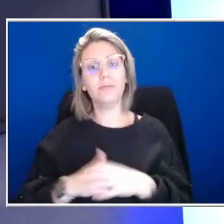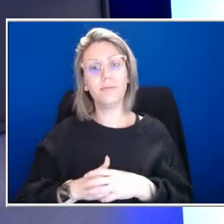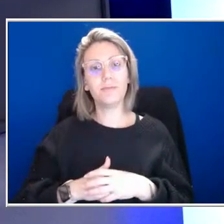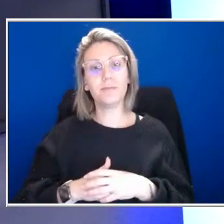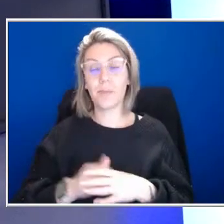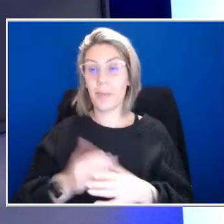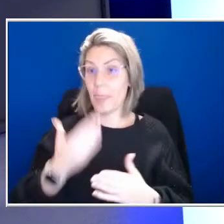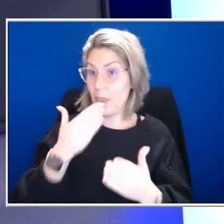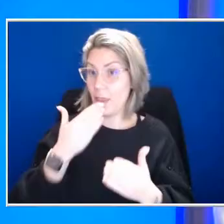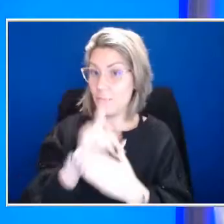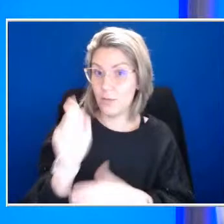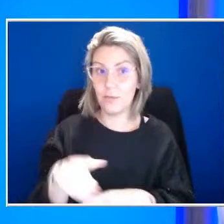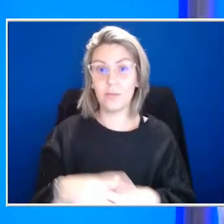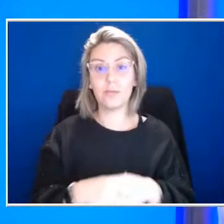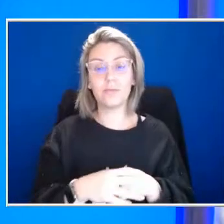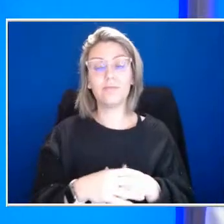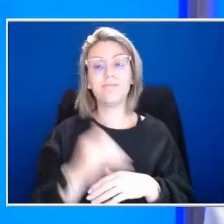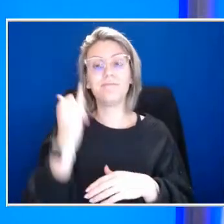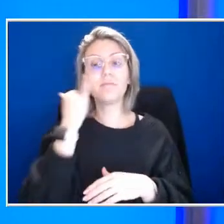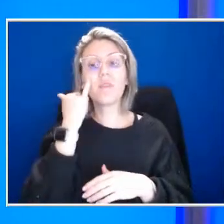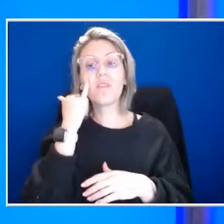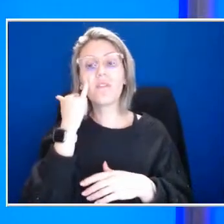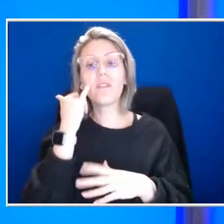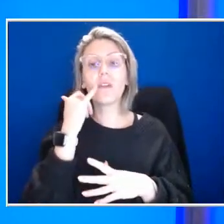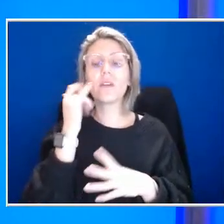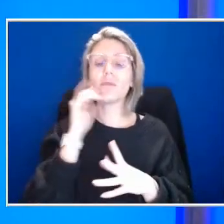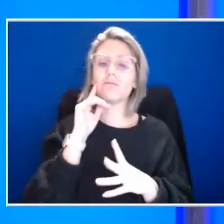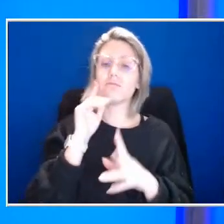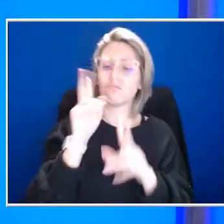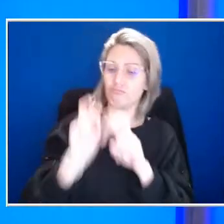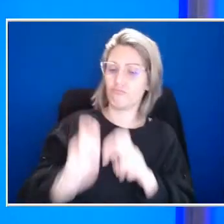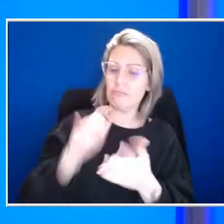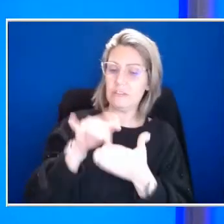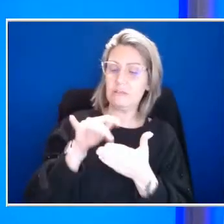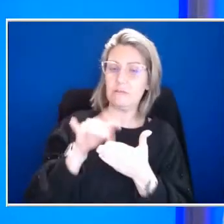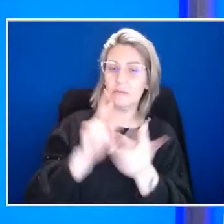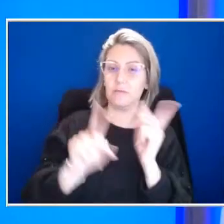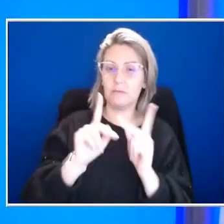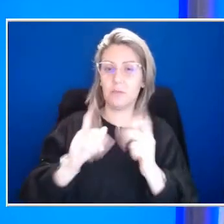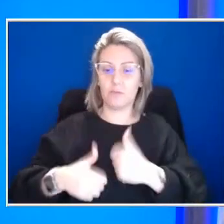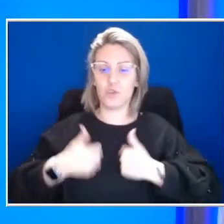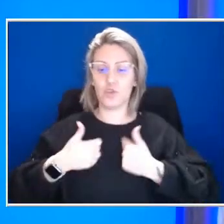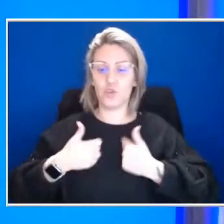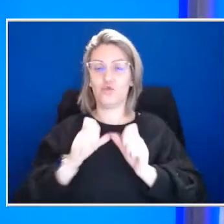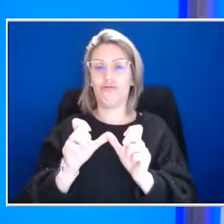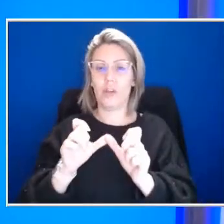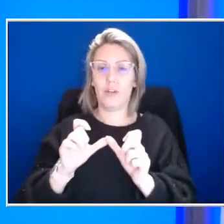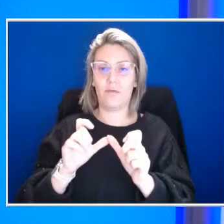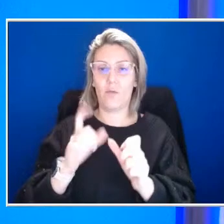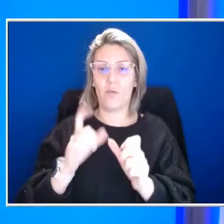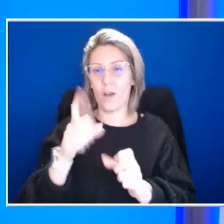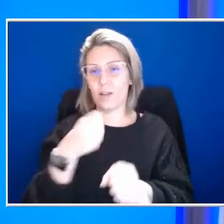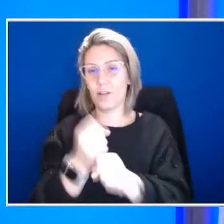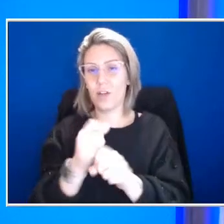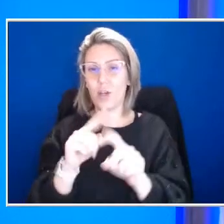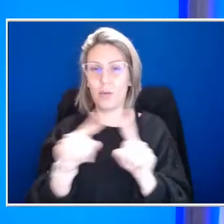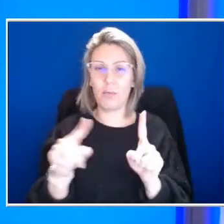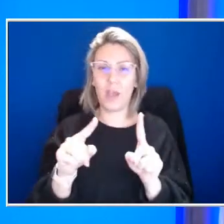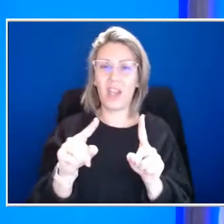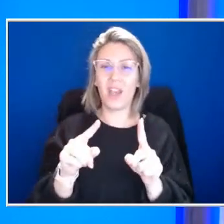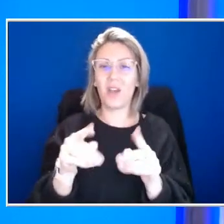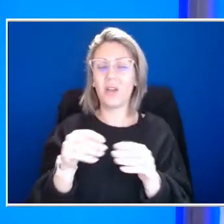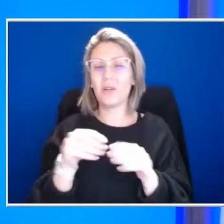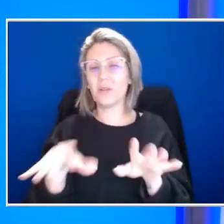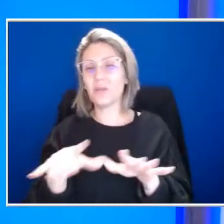question. And if you look at people who survive first year, they have a long longevity, but we do lose between 8 to 10% of patients in first